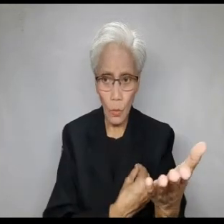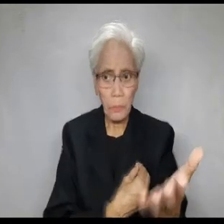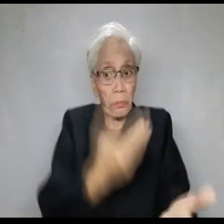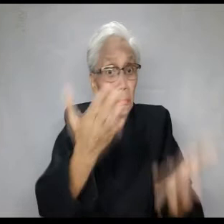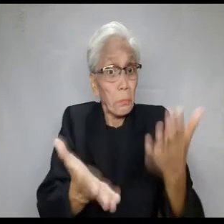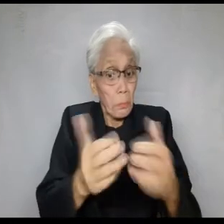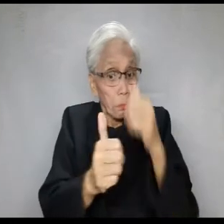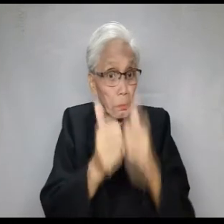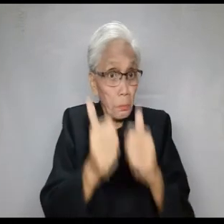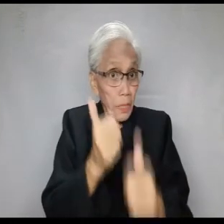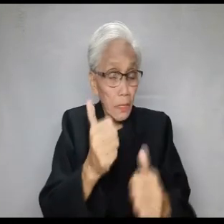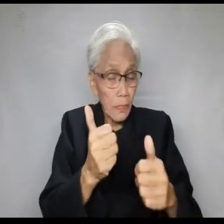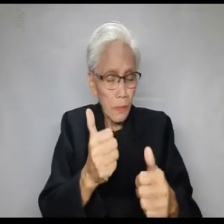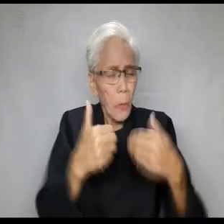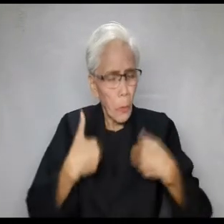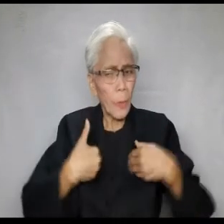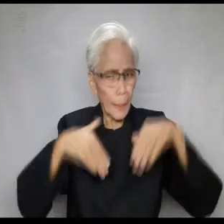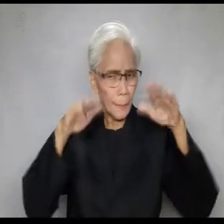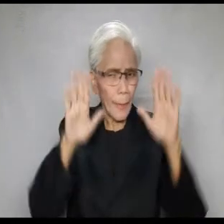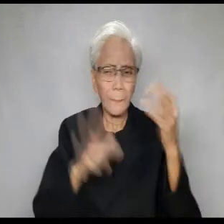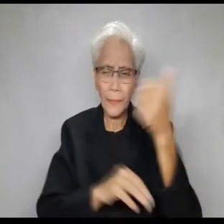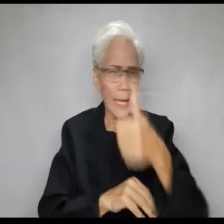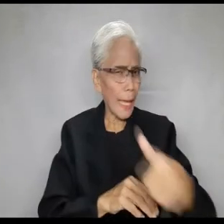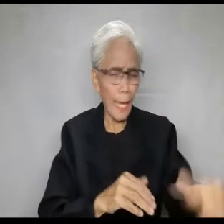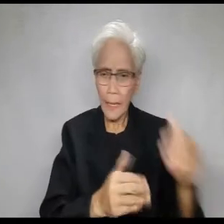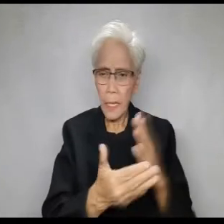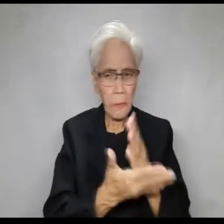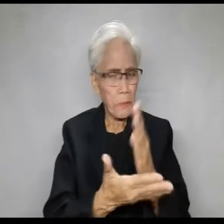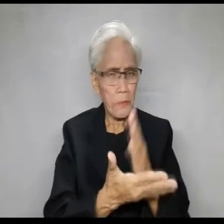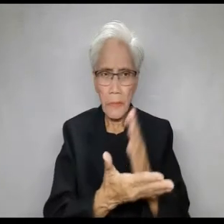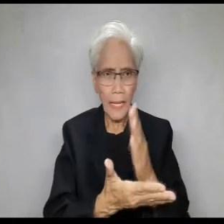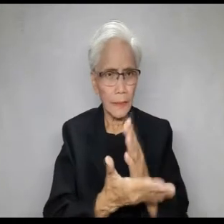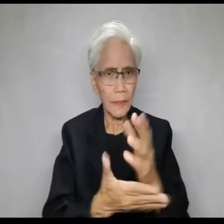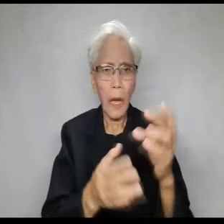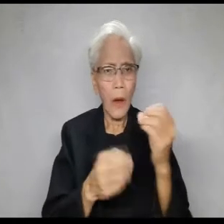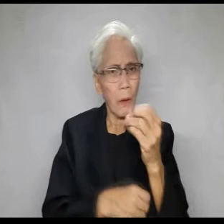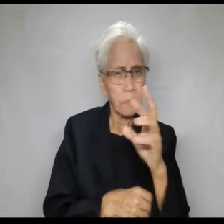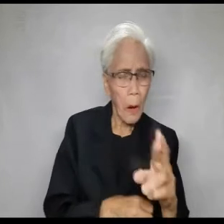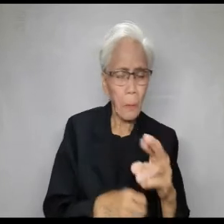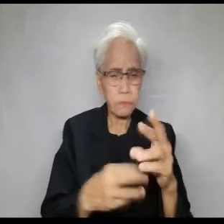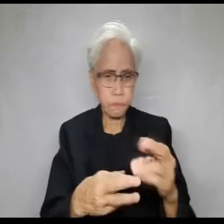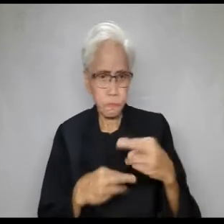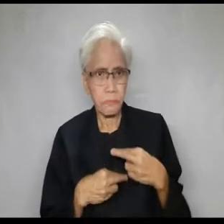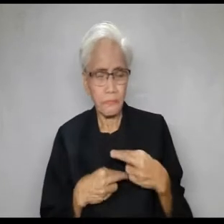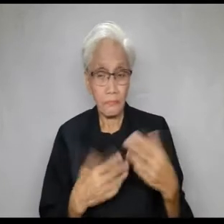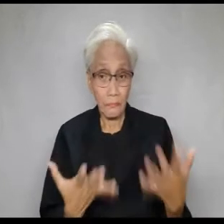she has done to you. It means to give up any right of